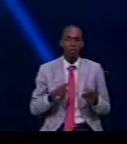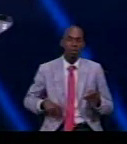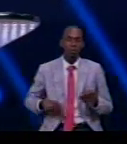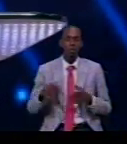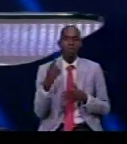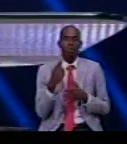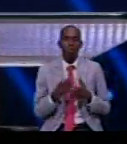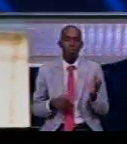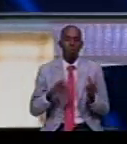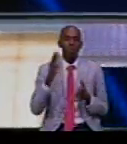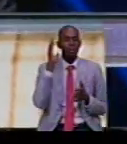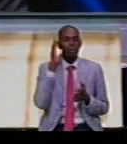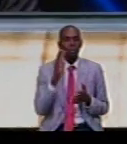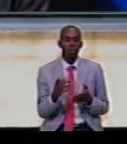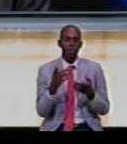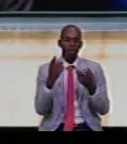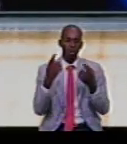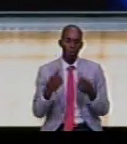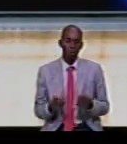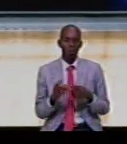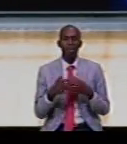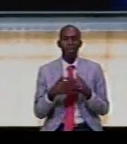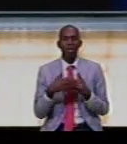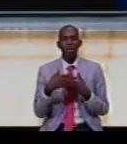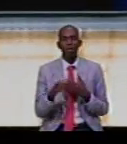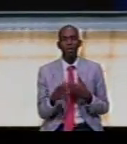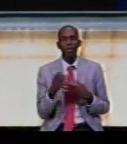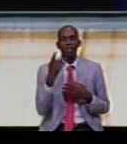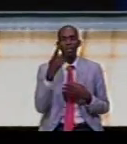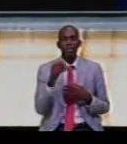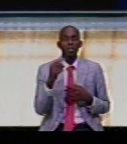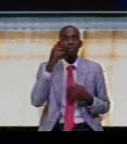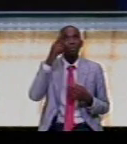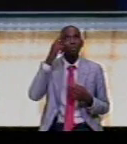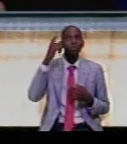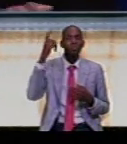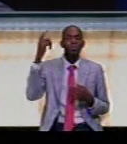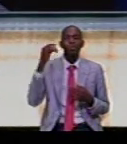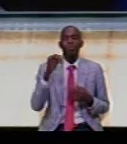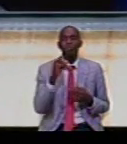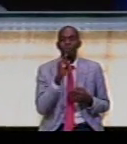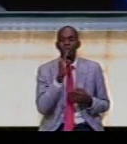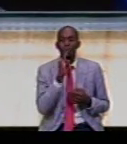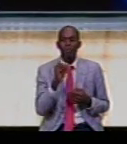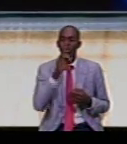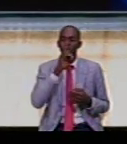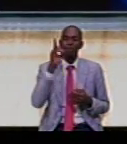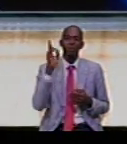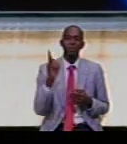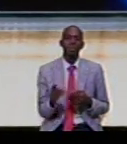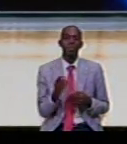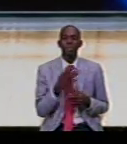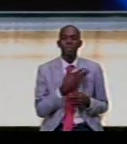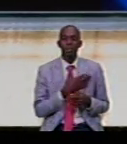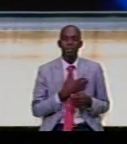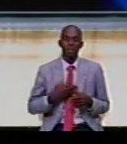to pass hereafter. The dream is certain, and the